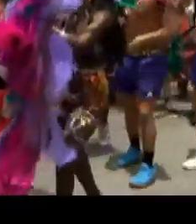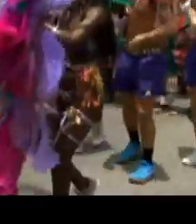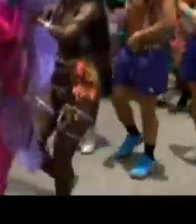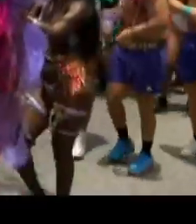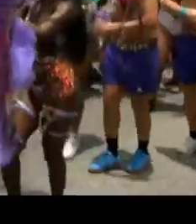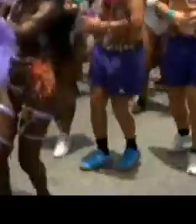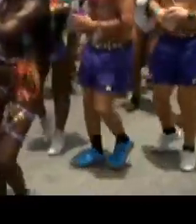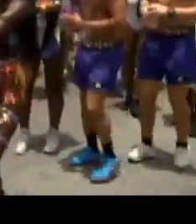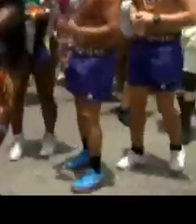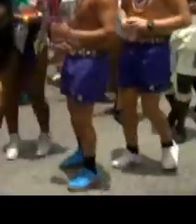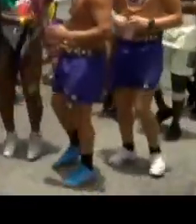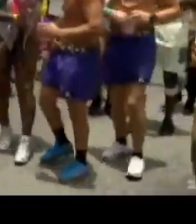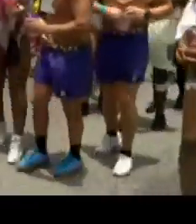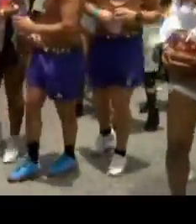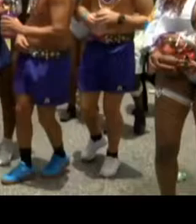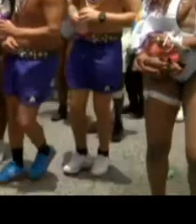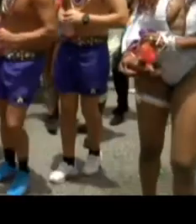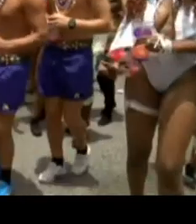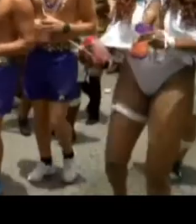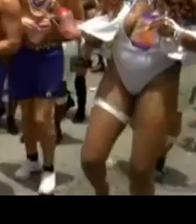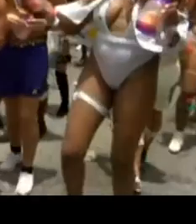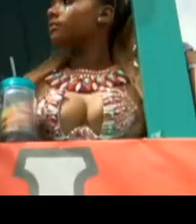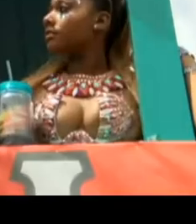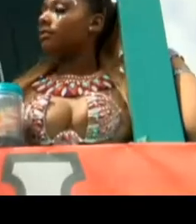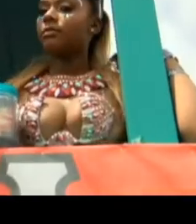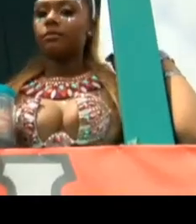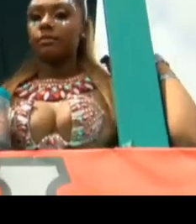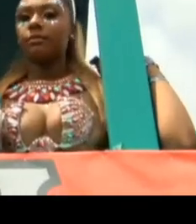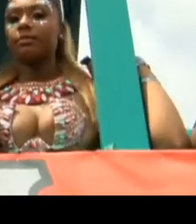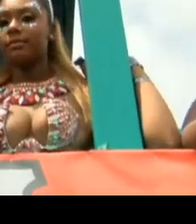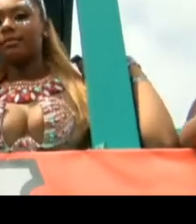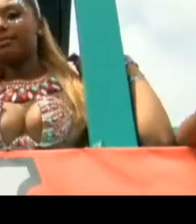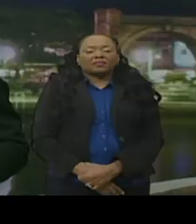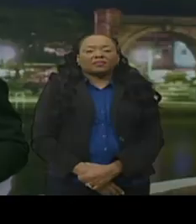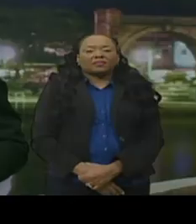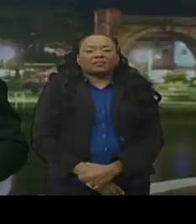season. Congratulations to Rick and to all the other winners.